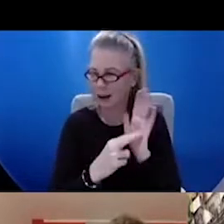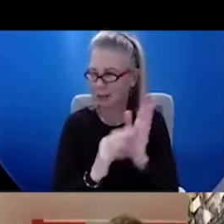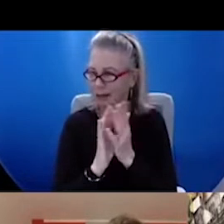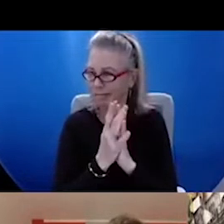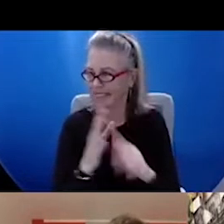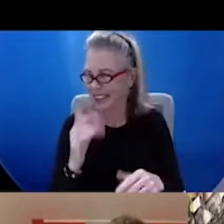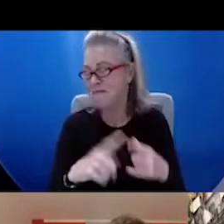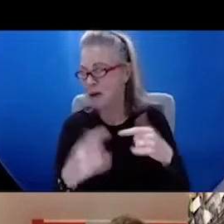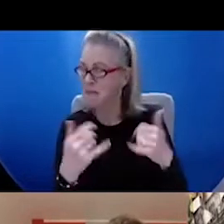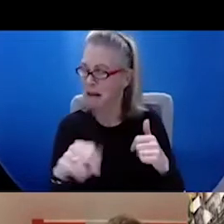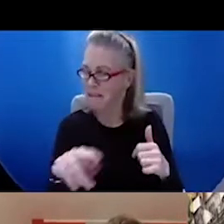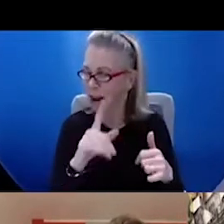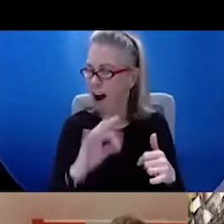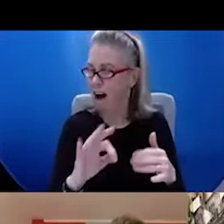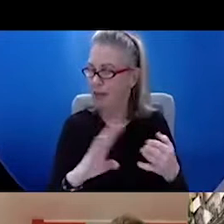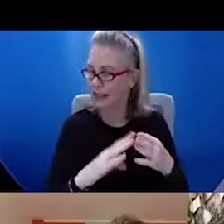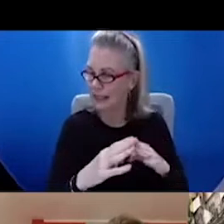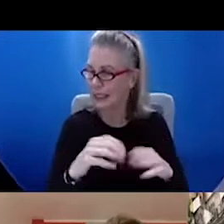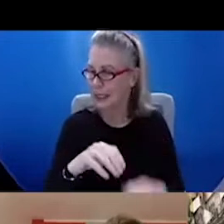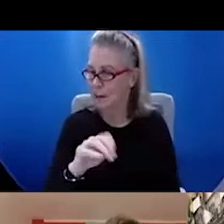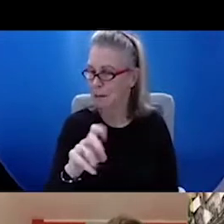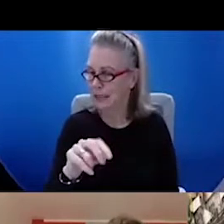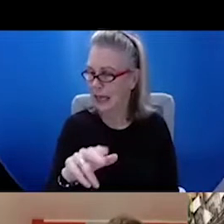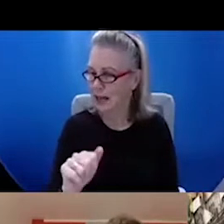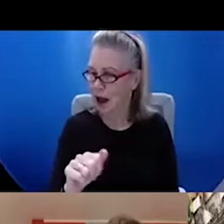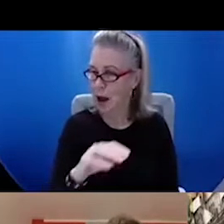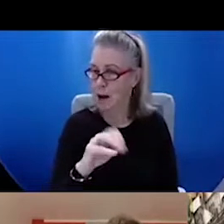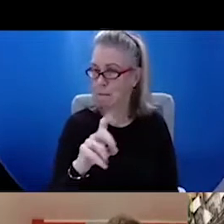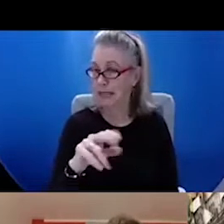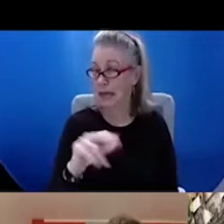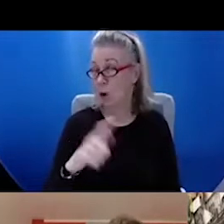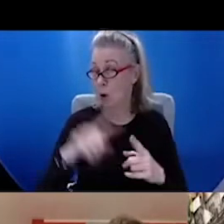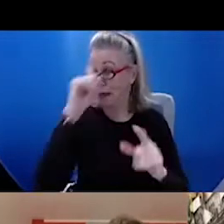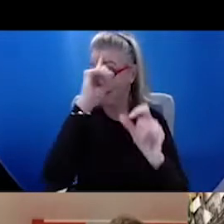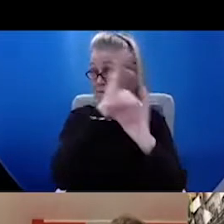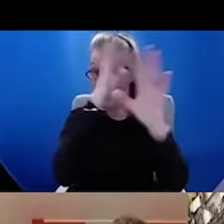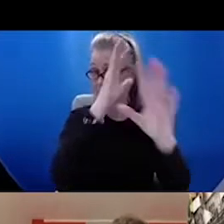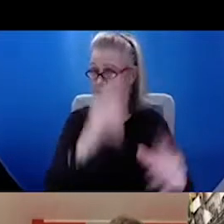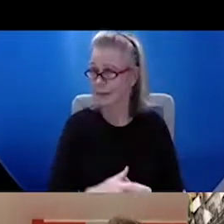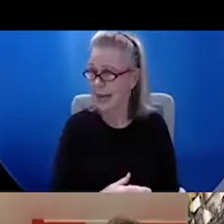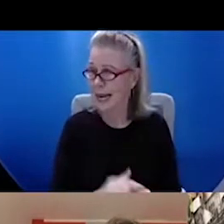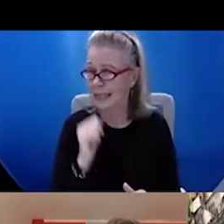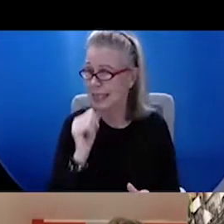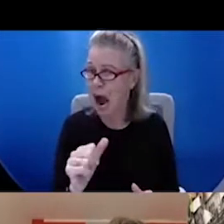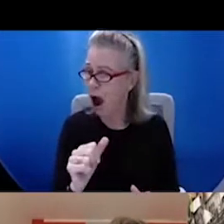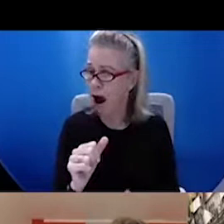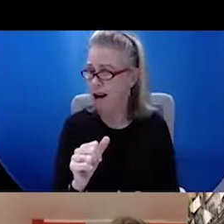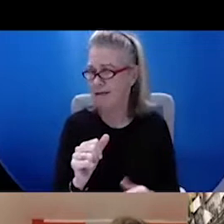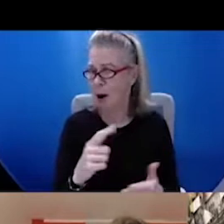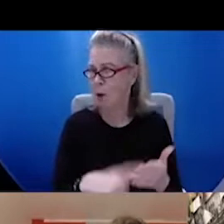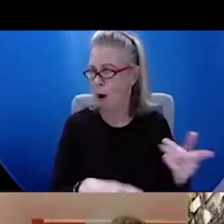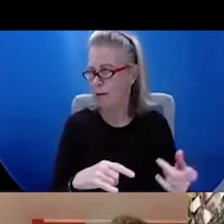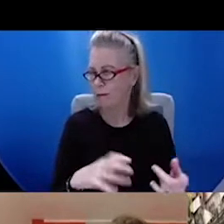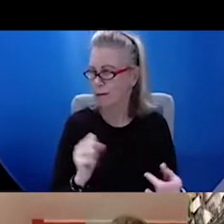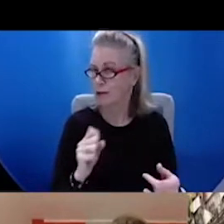encapsulated by its fantasized Medina. The Medina, though, is not the somewhat pre-modern landscape sold to tourists. It is